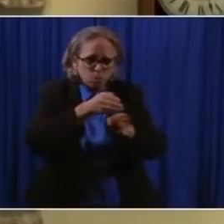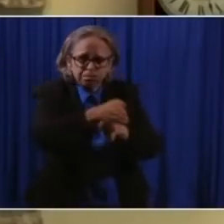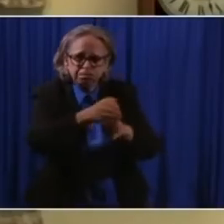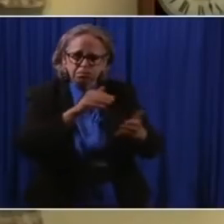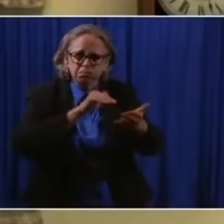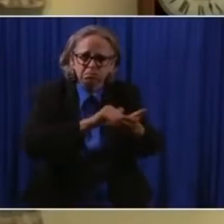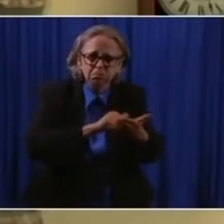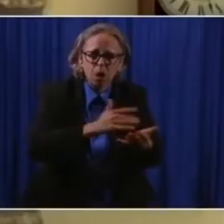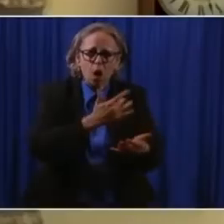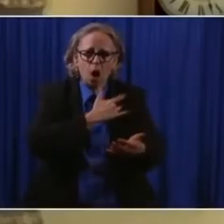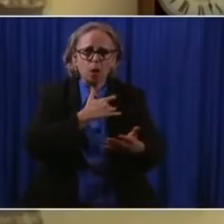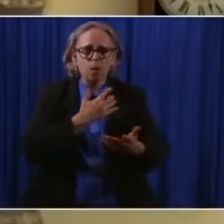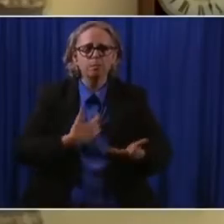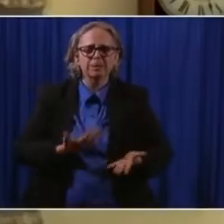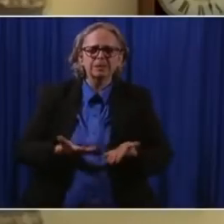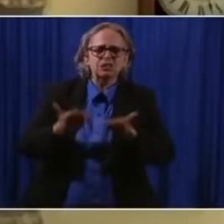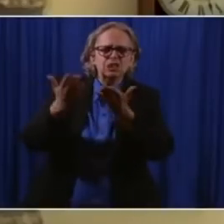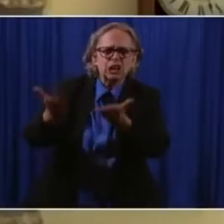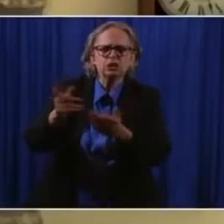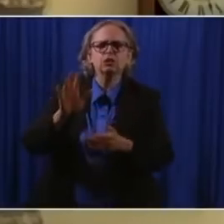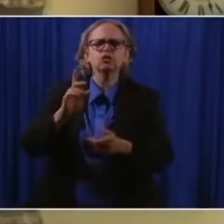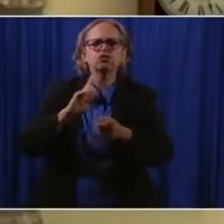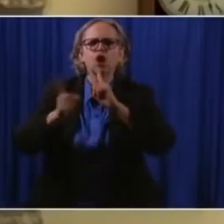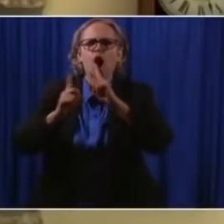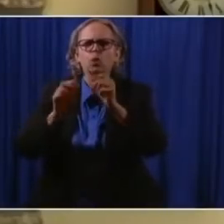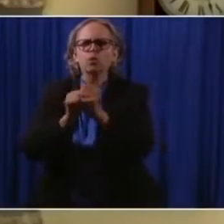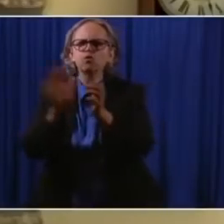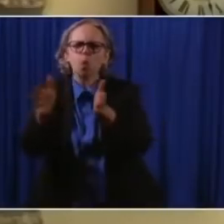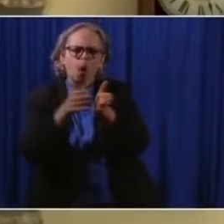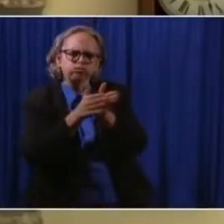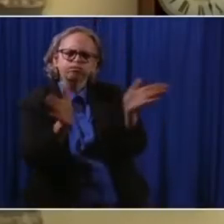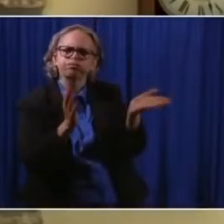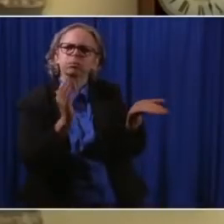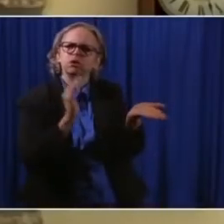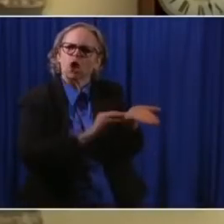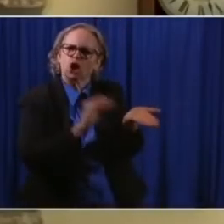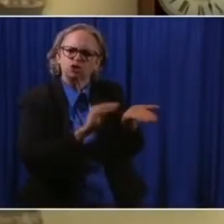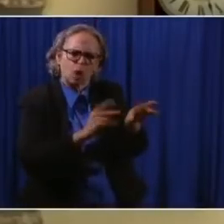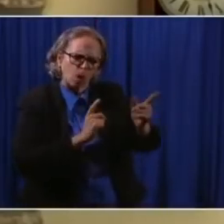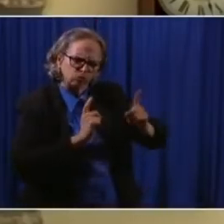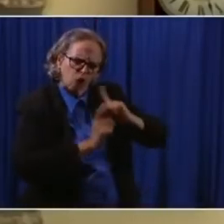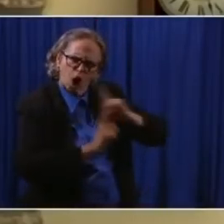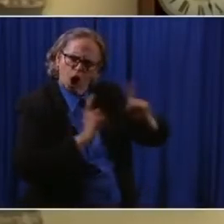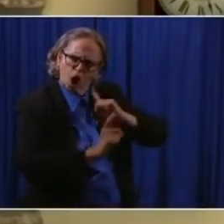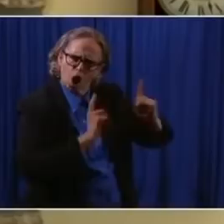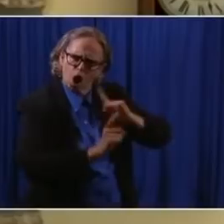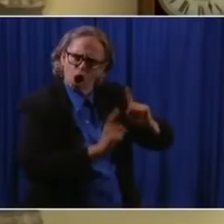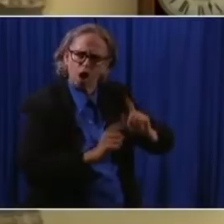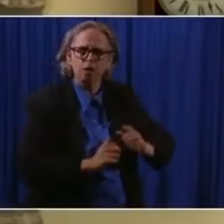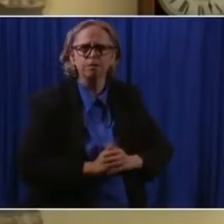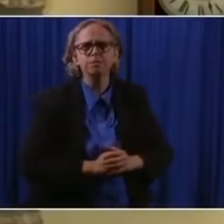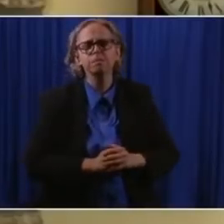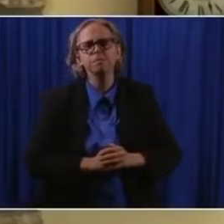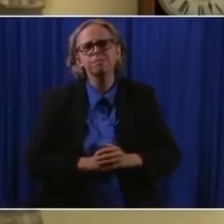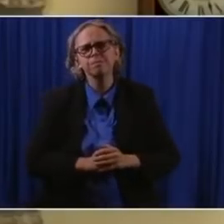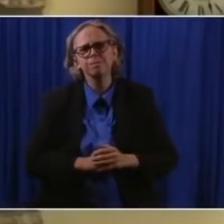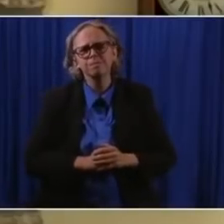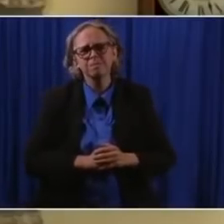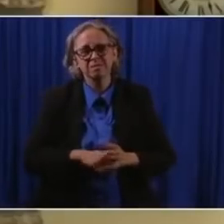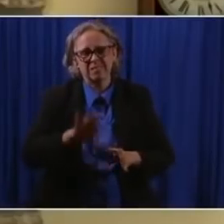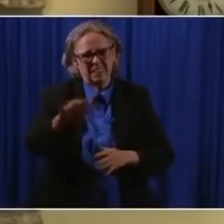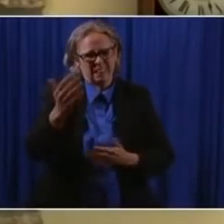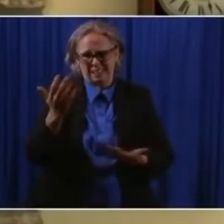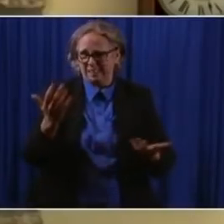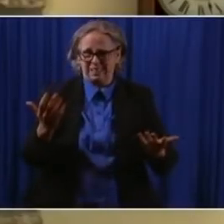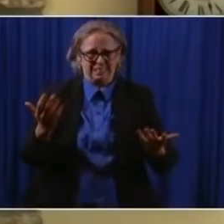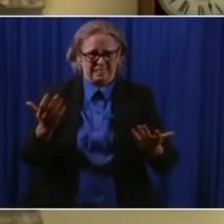have them follow the best protocol. And, we put some things down, but the truth is that a month from now, the best protocol may be